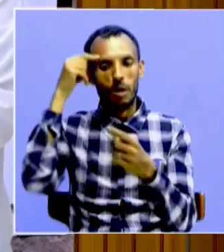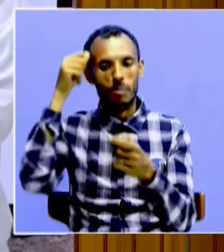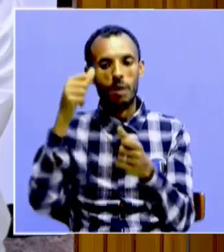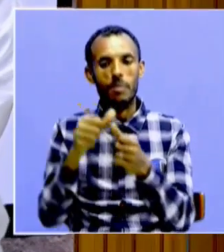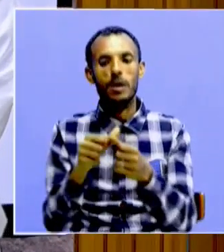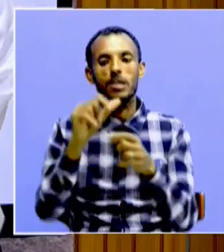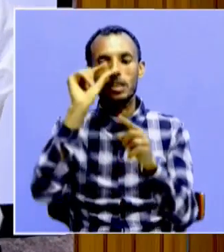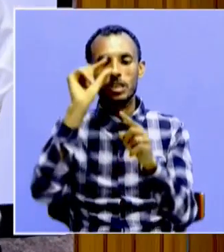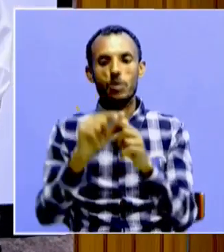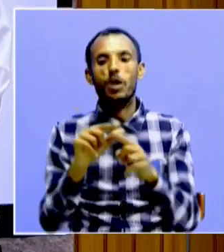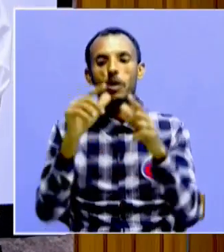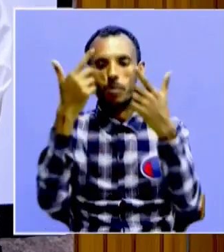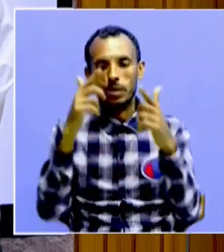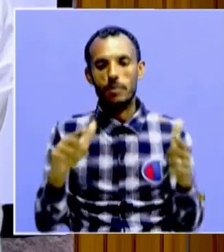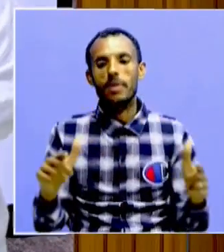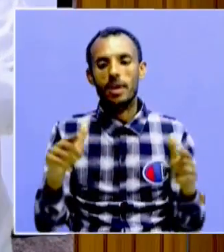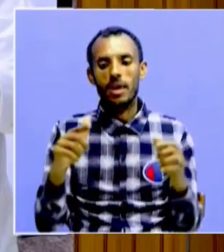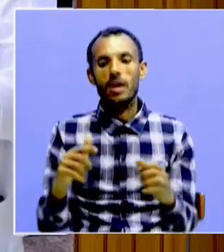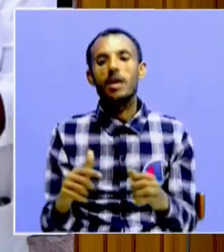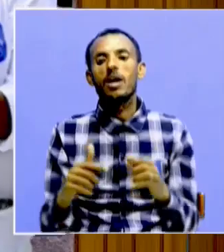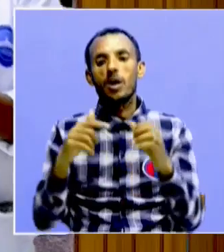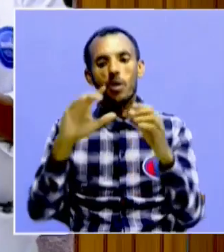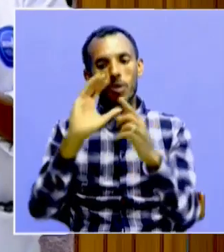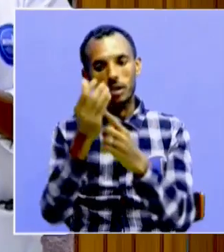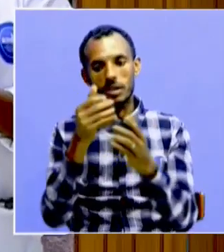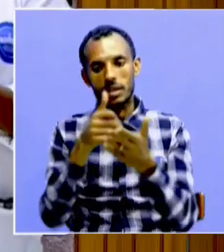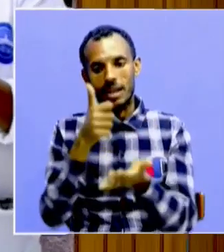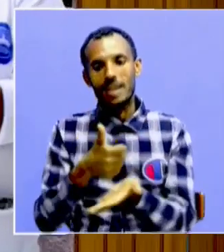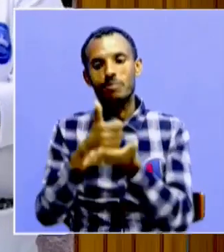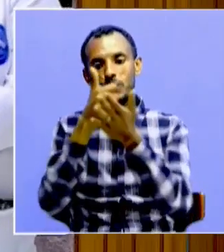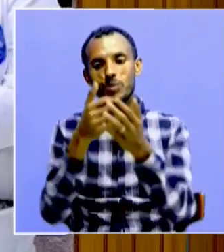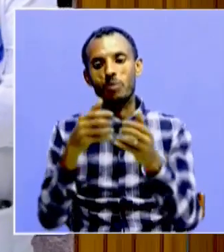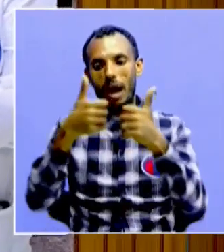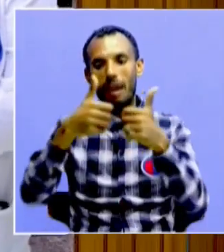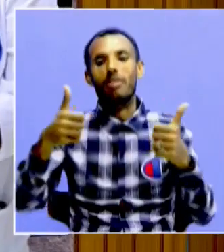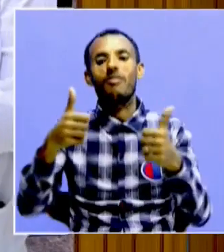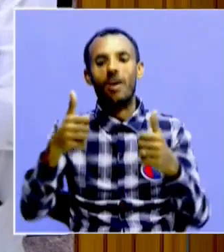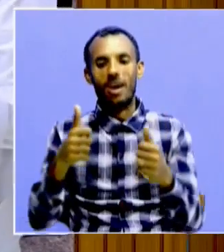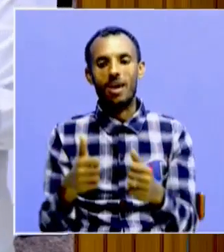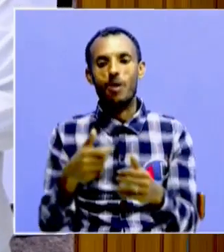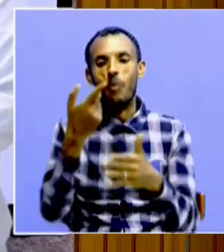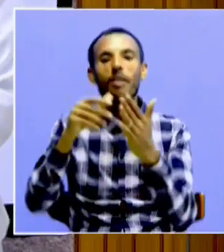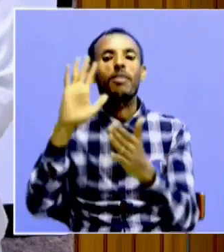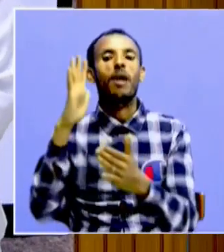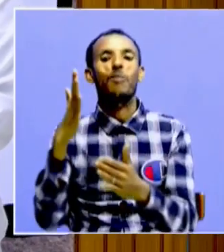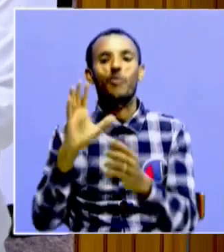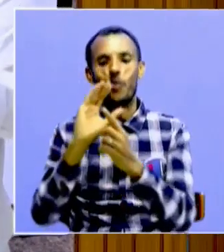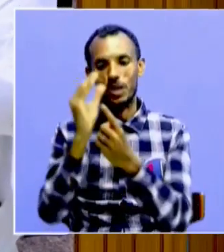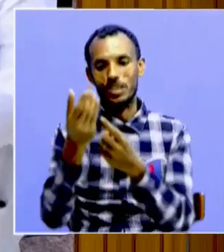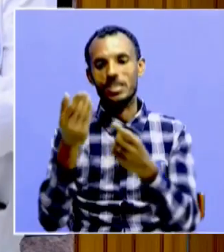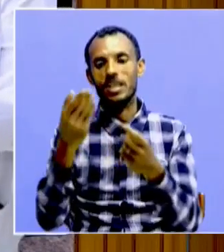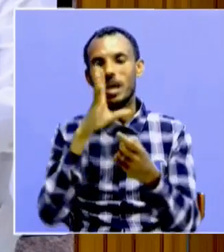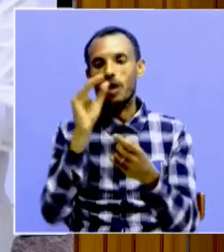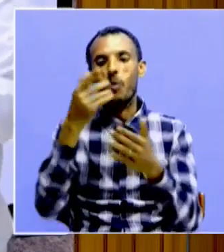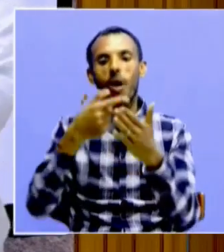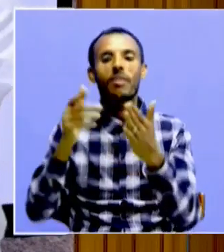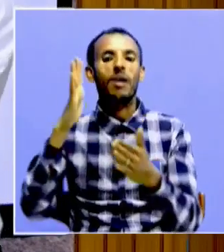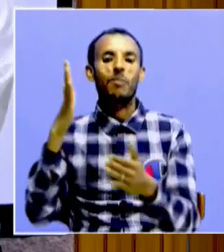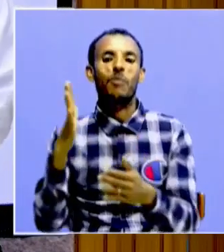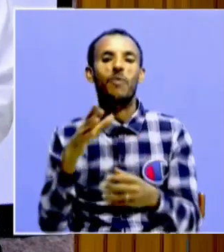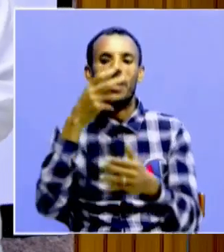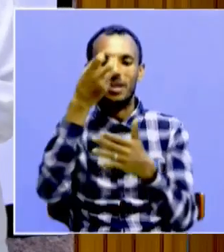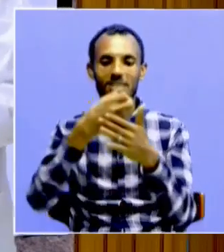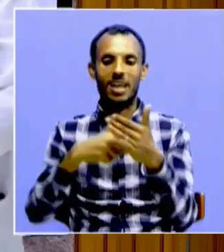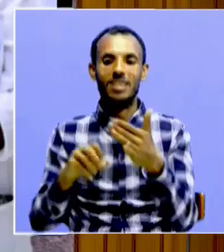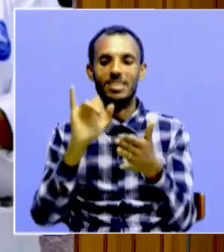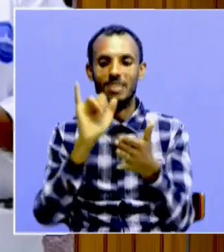word possibility condition because it helps you to identify what type of condition and what type of result